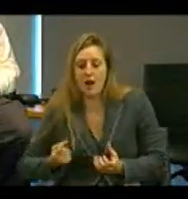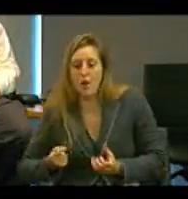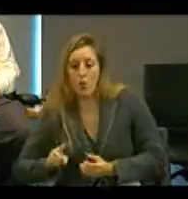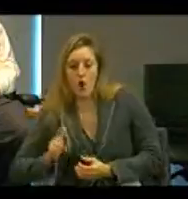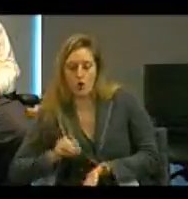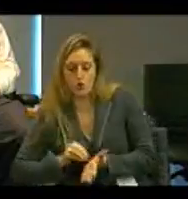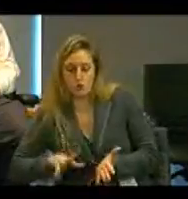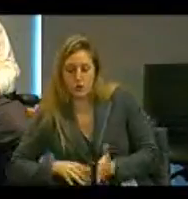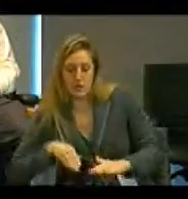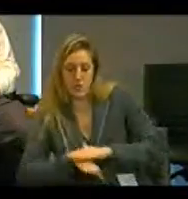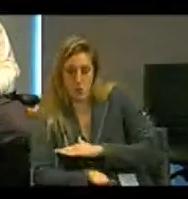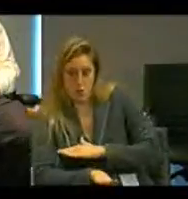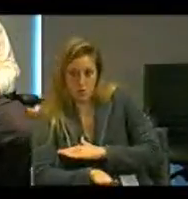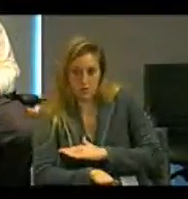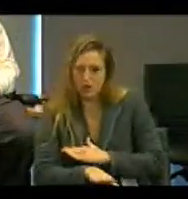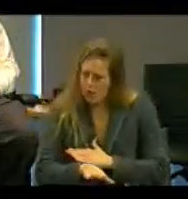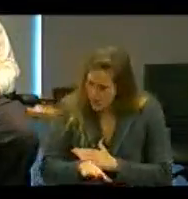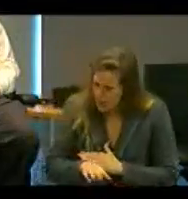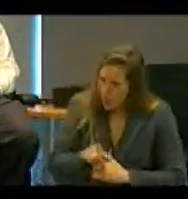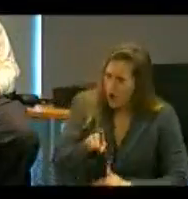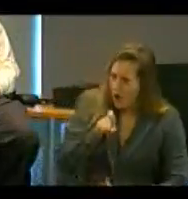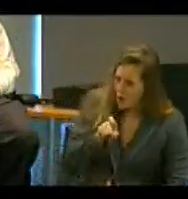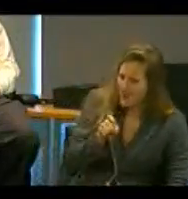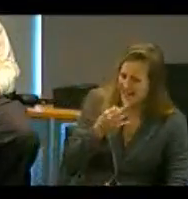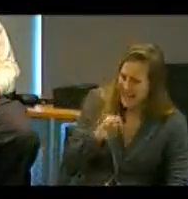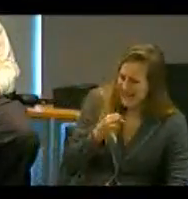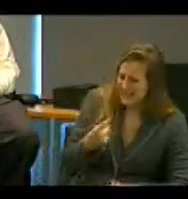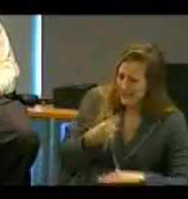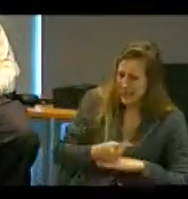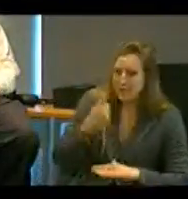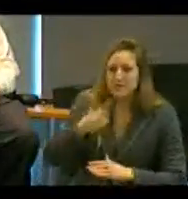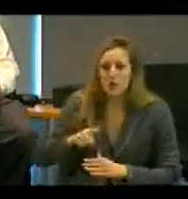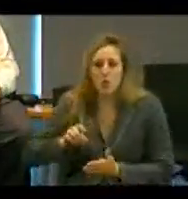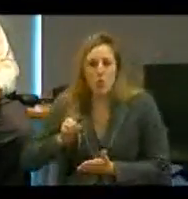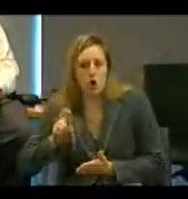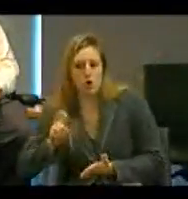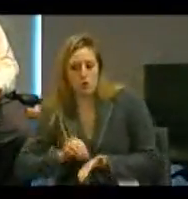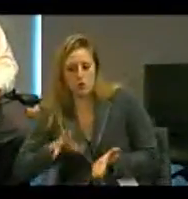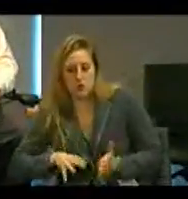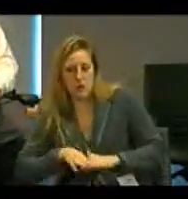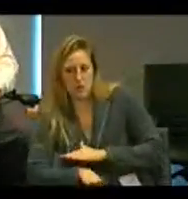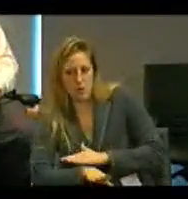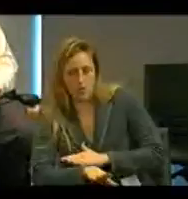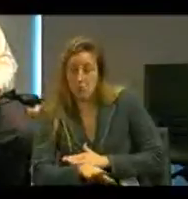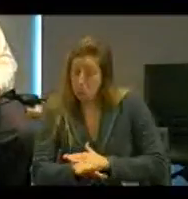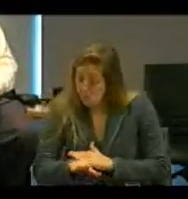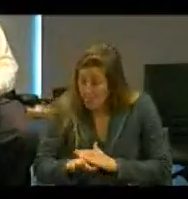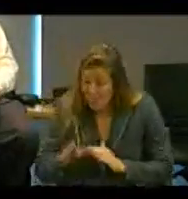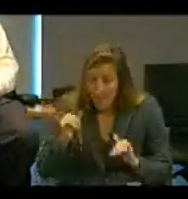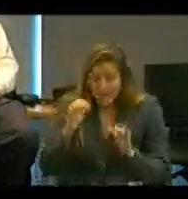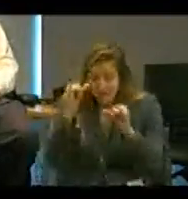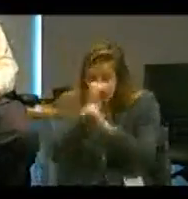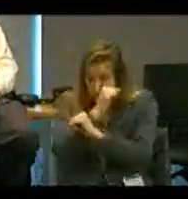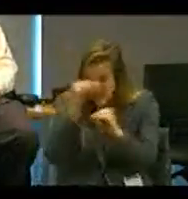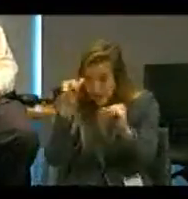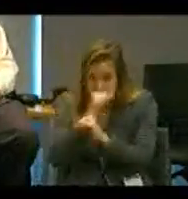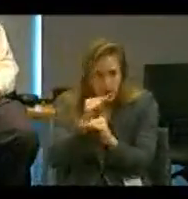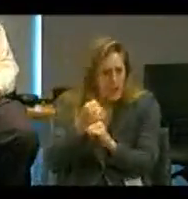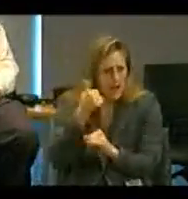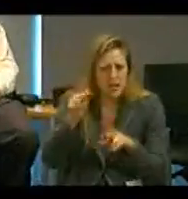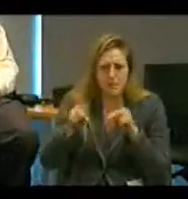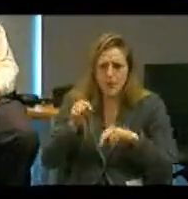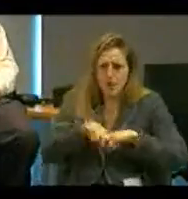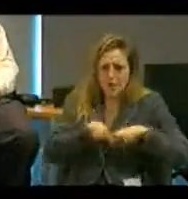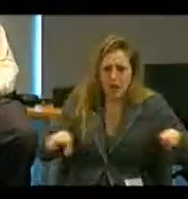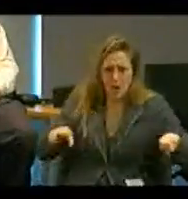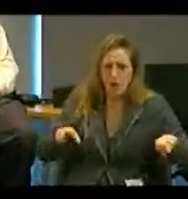119 days per 100 enrolled. That's outrageous right there. I don't think anyone on this panel would say that we should accept